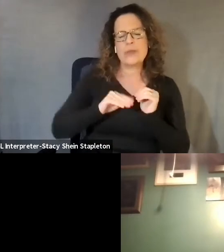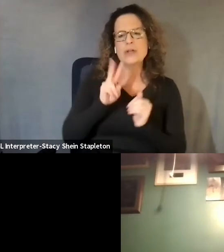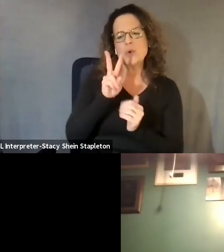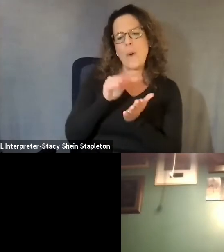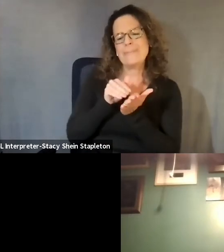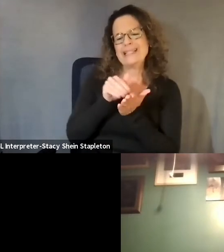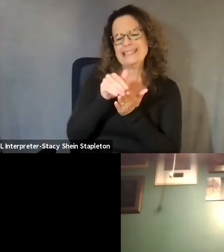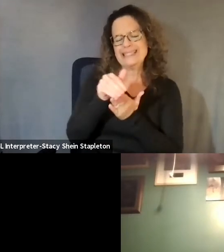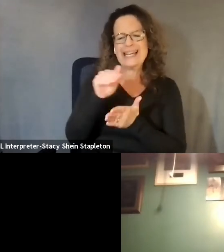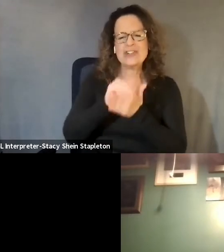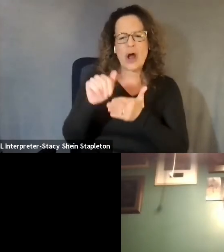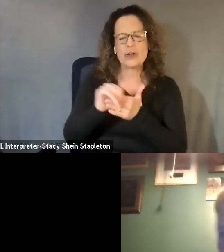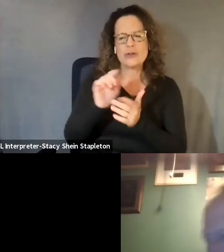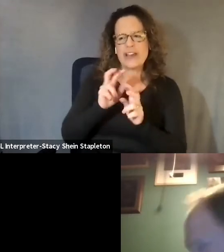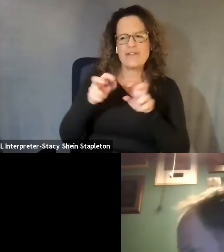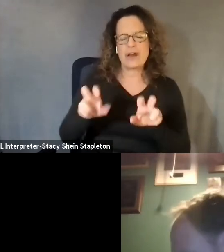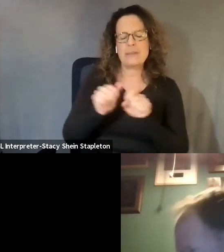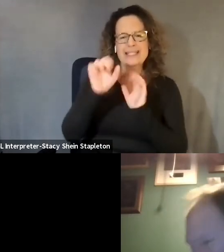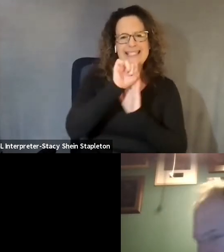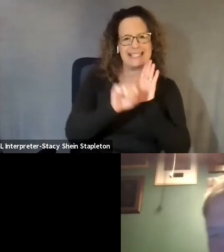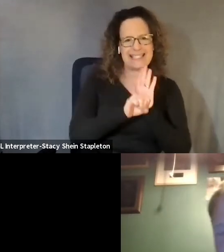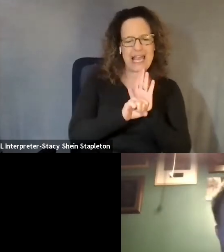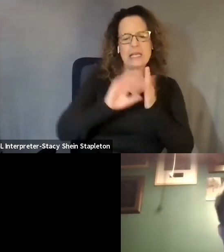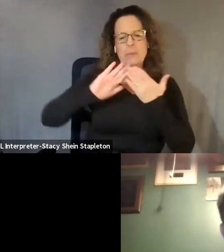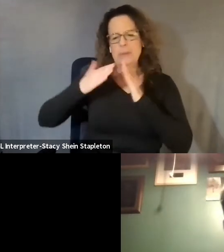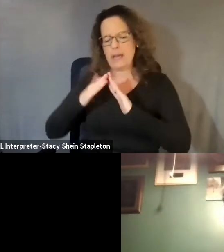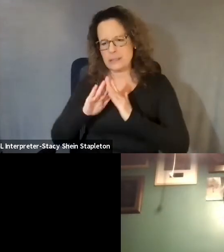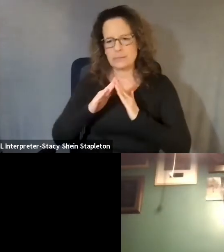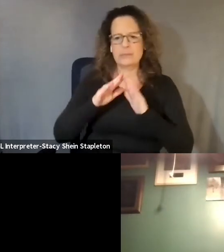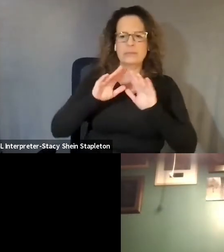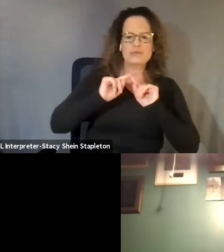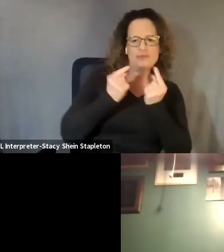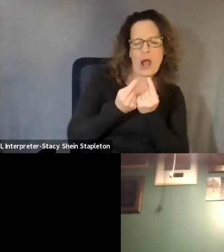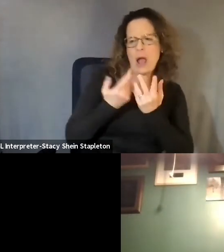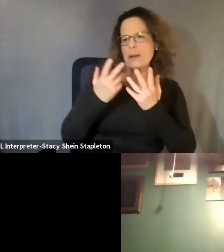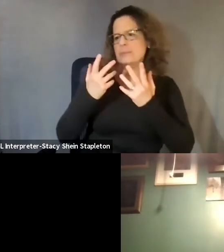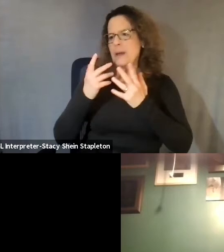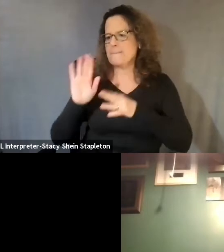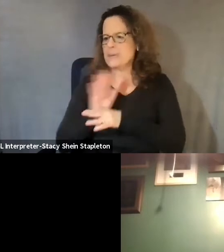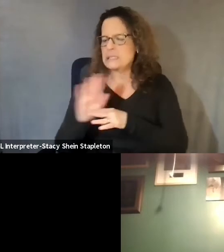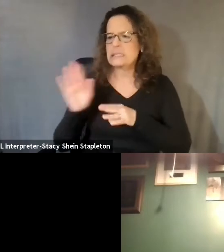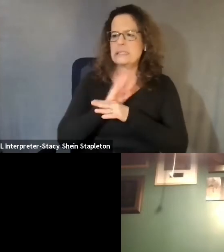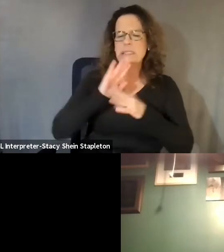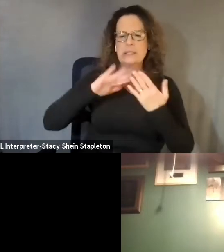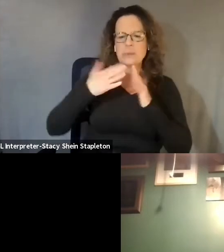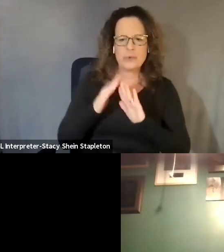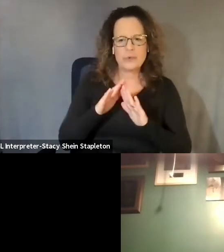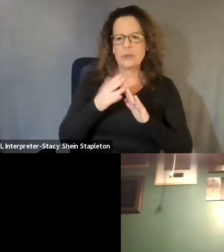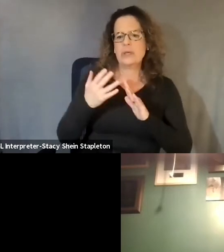of investments to states, municipalities, tribes, businesses, and civic